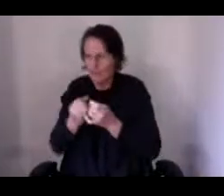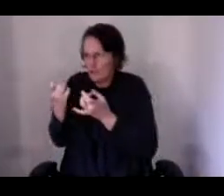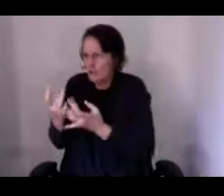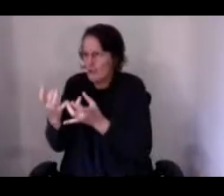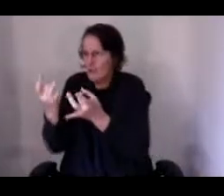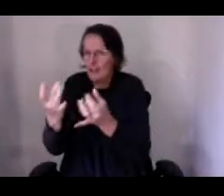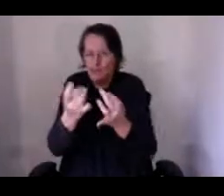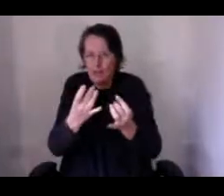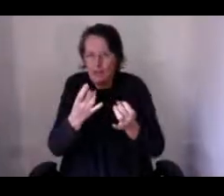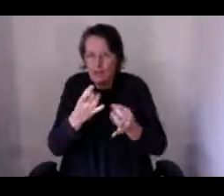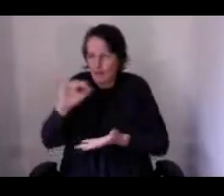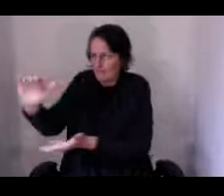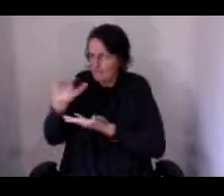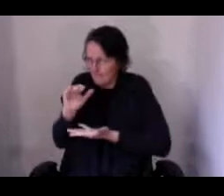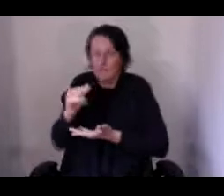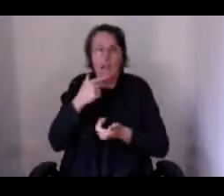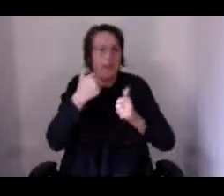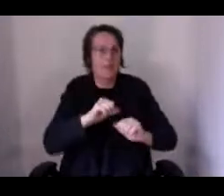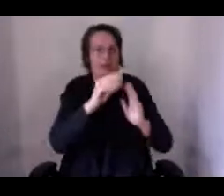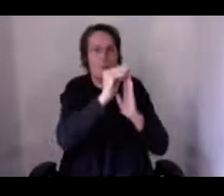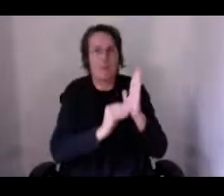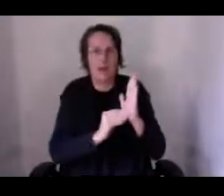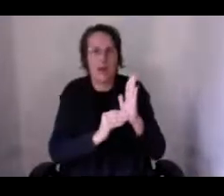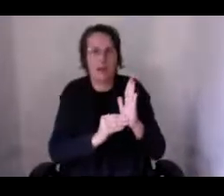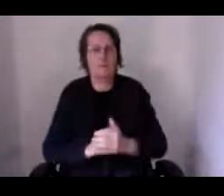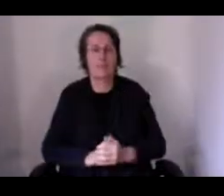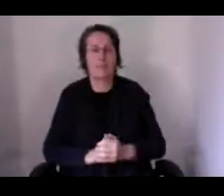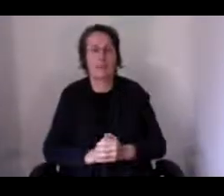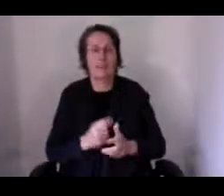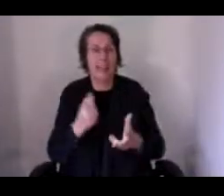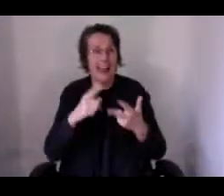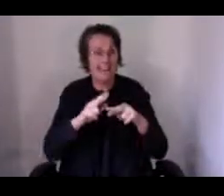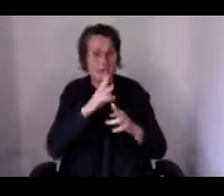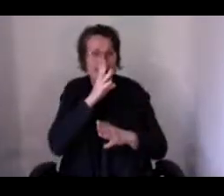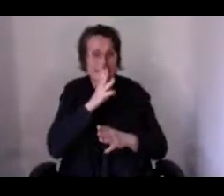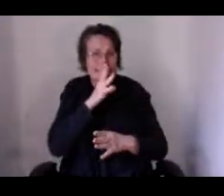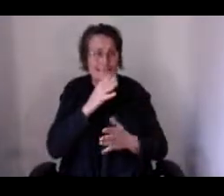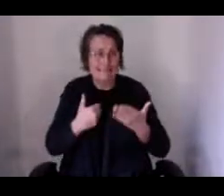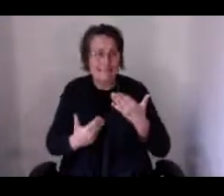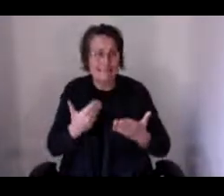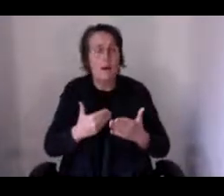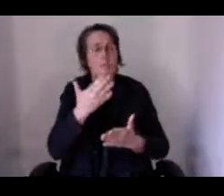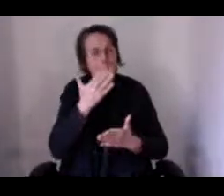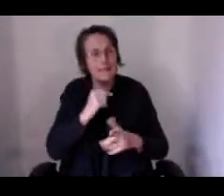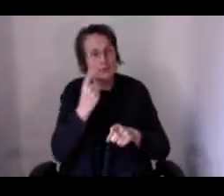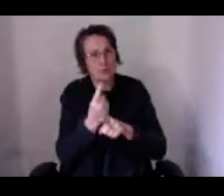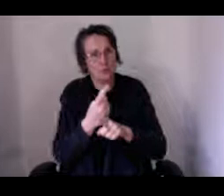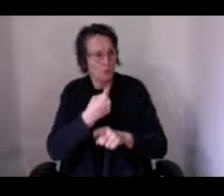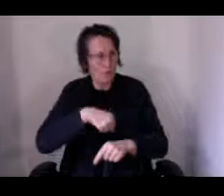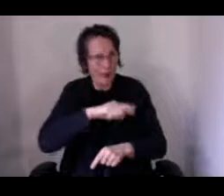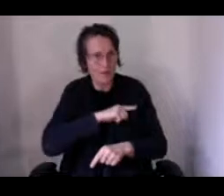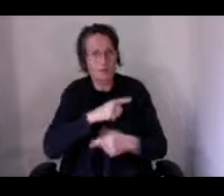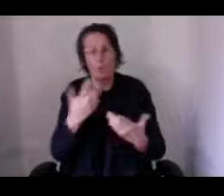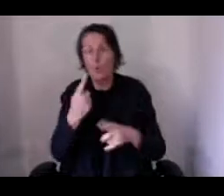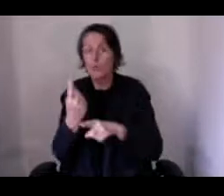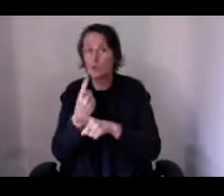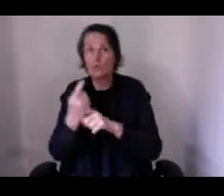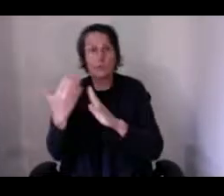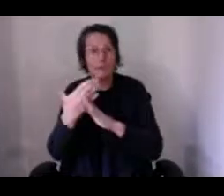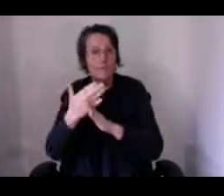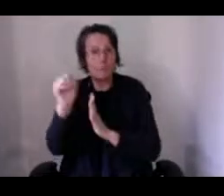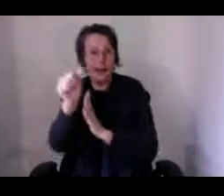application. And do not hesitate to get help. Talk to us, talk to Accessible Arts. That's what we're there for. We're not